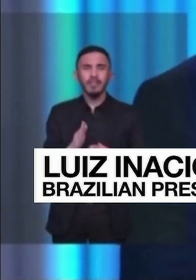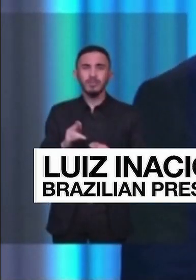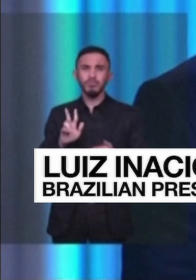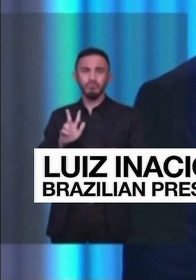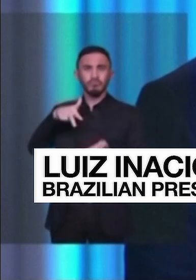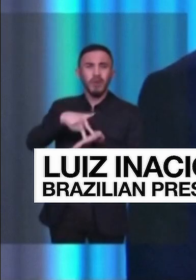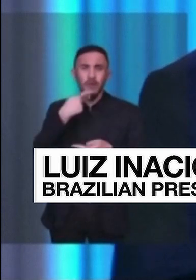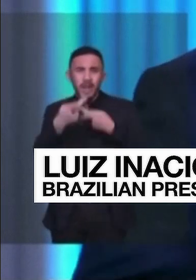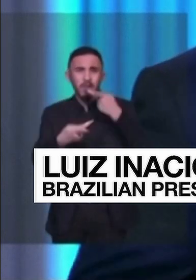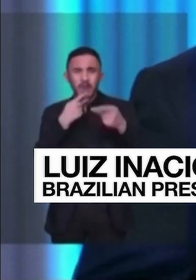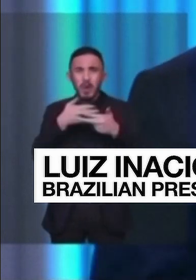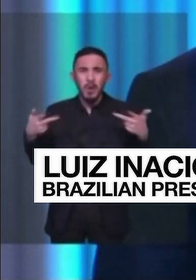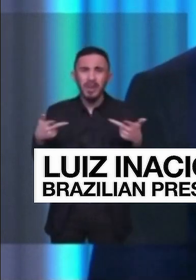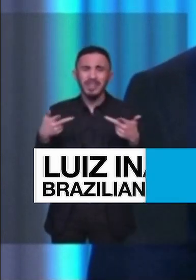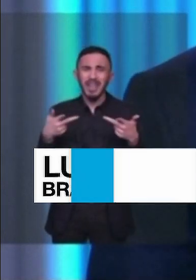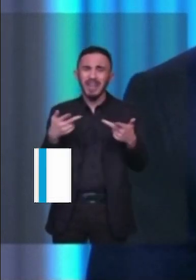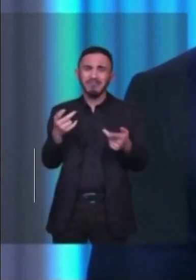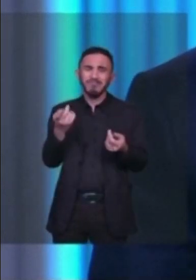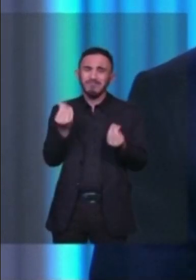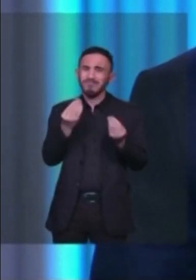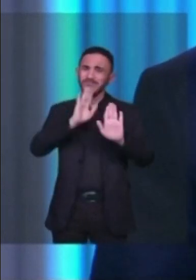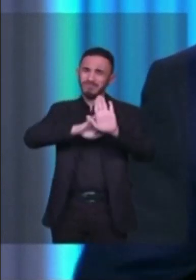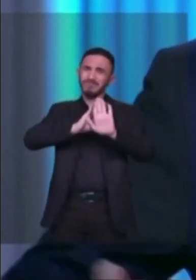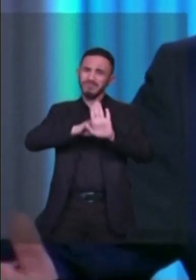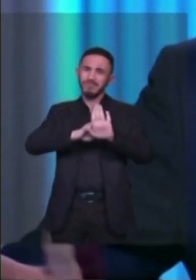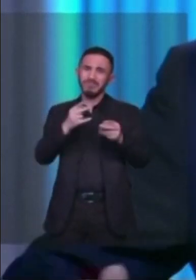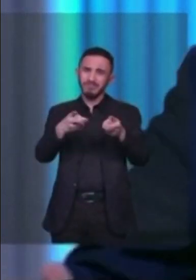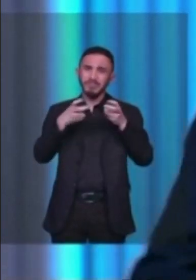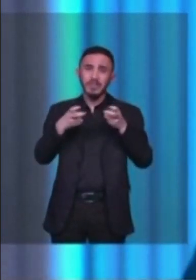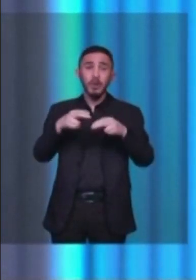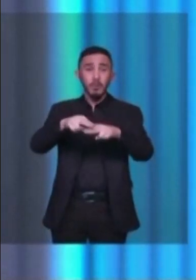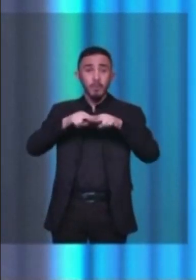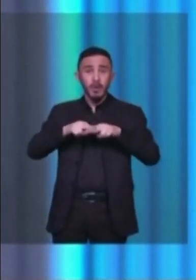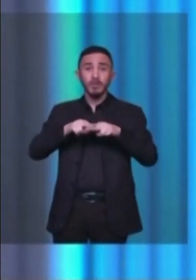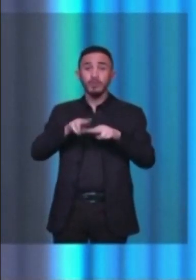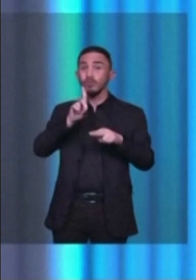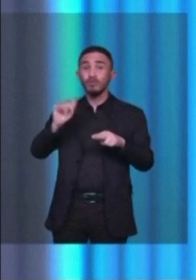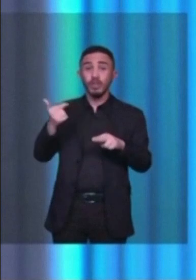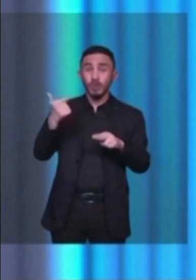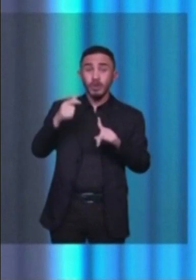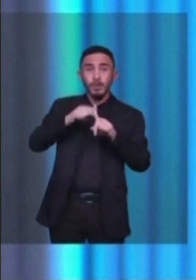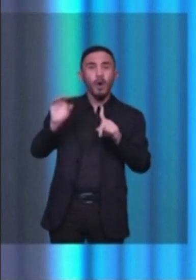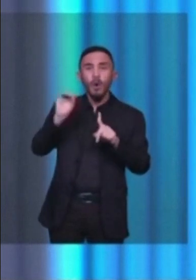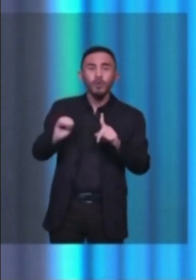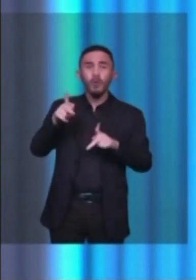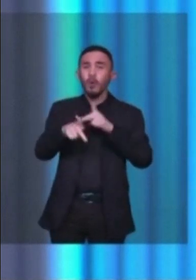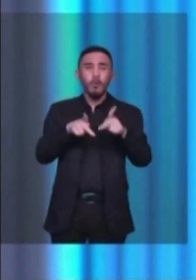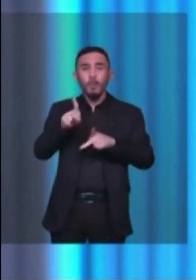he says with the utmost impudence. That's why on the 2nd of October, the people will send you